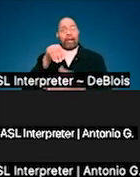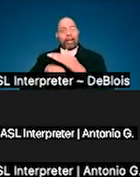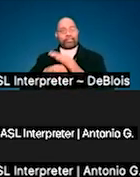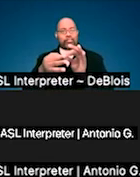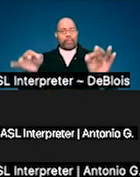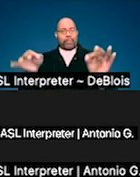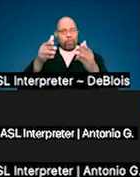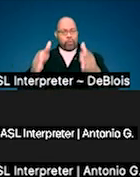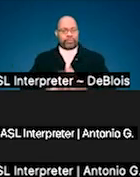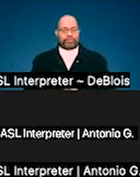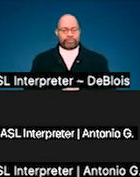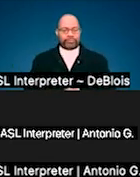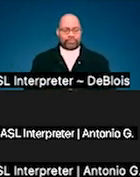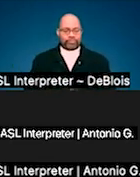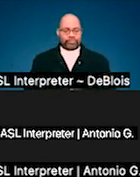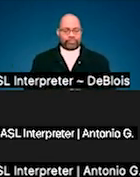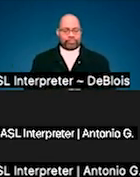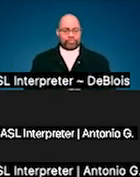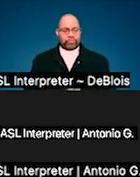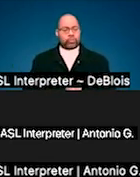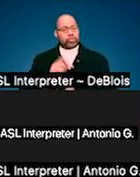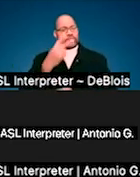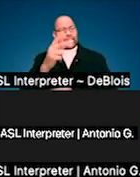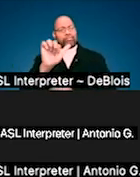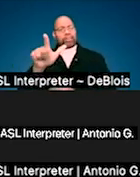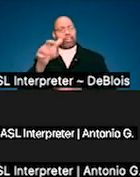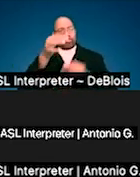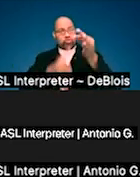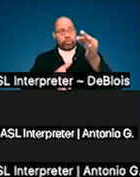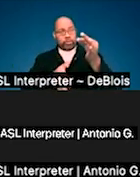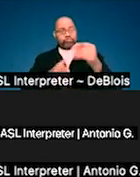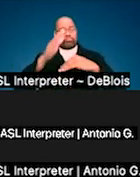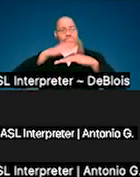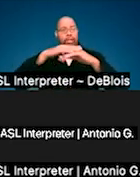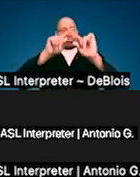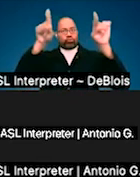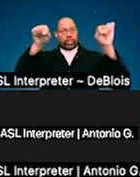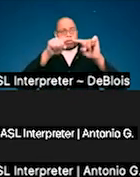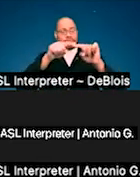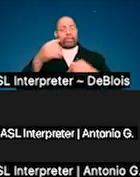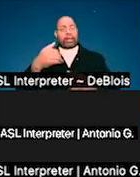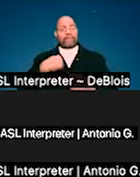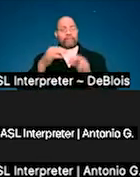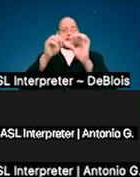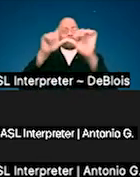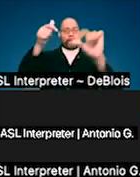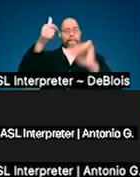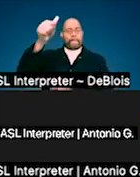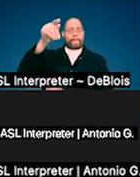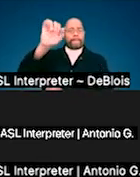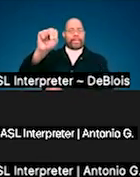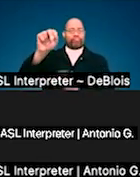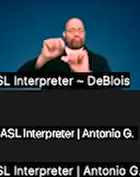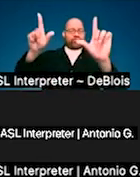captions. You should see an ASL interpreter at the top of your screen. We have pinned this for your use during